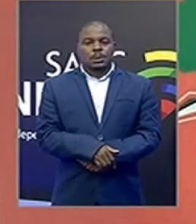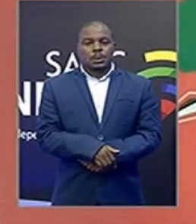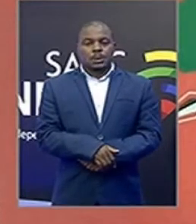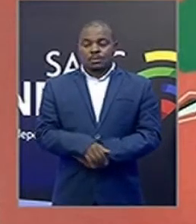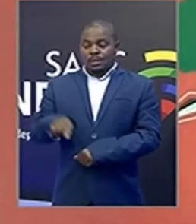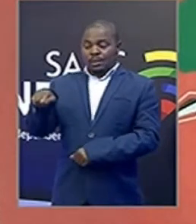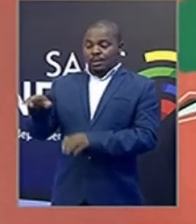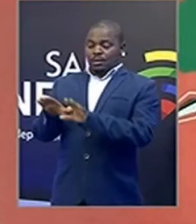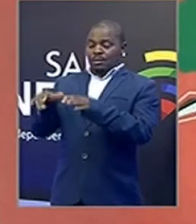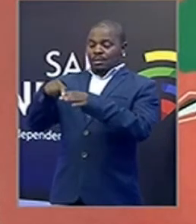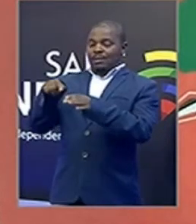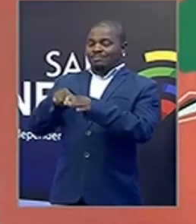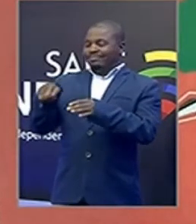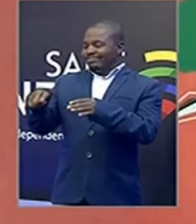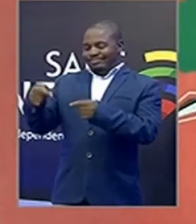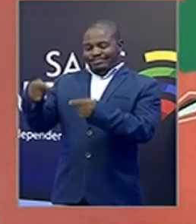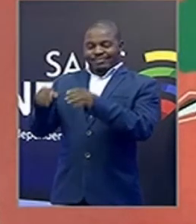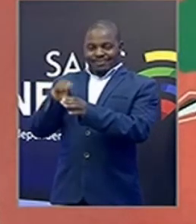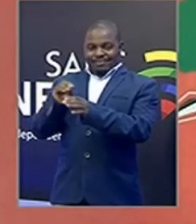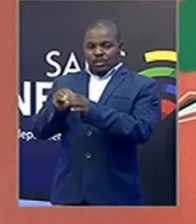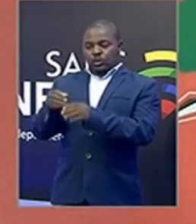factional and Zondo is a factionalist.